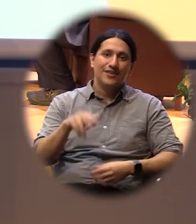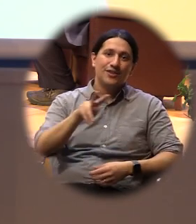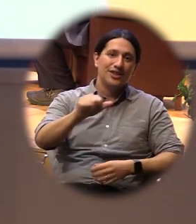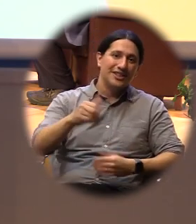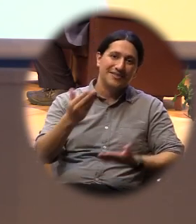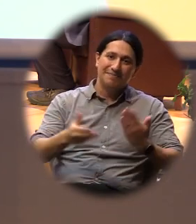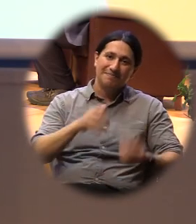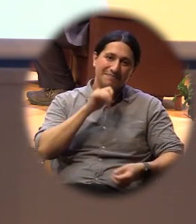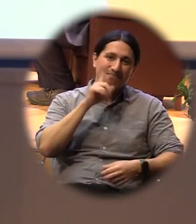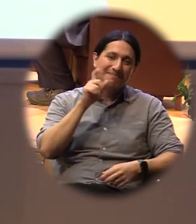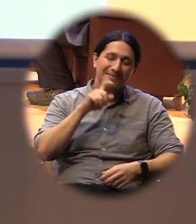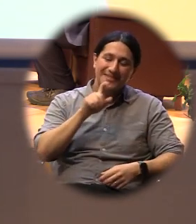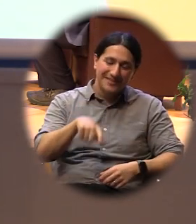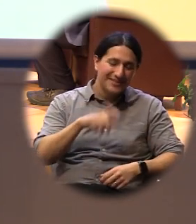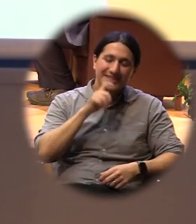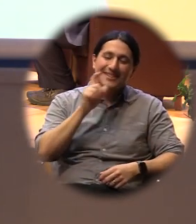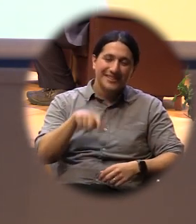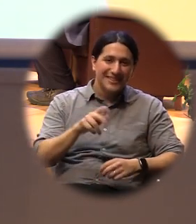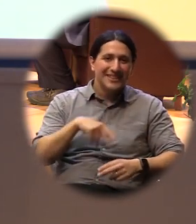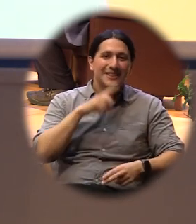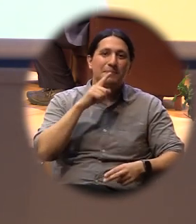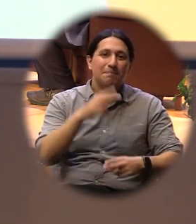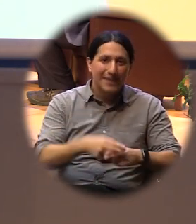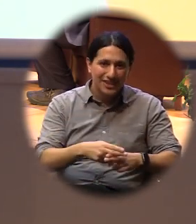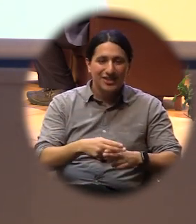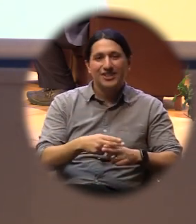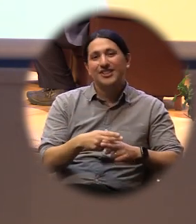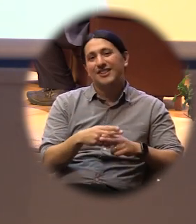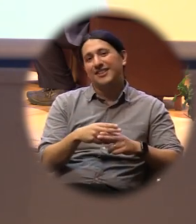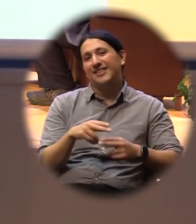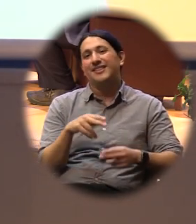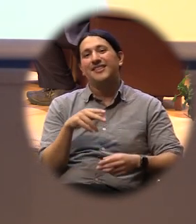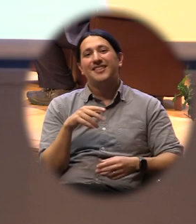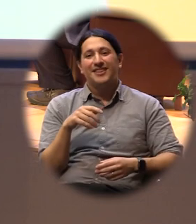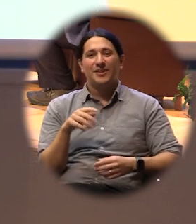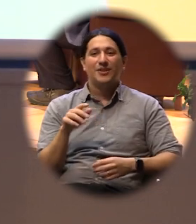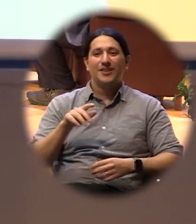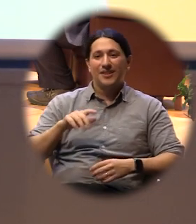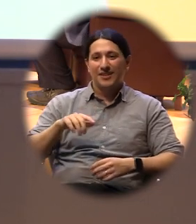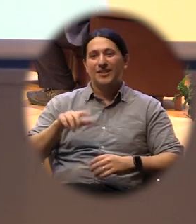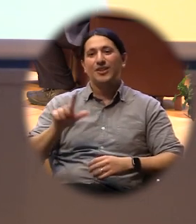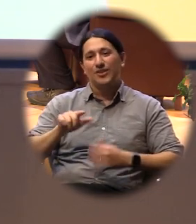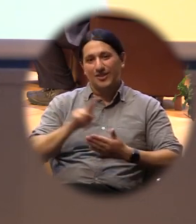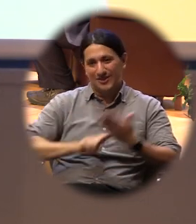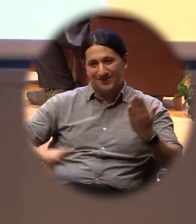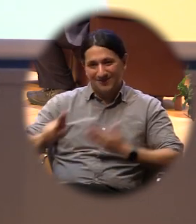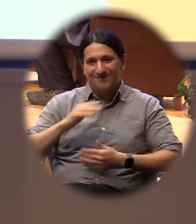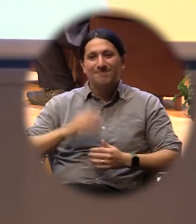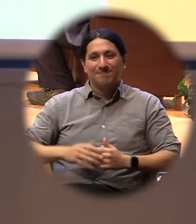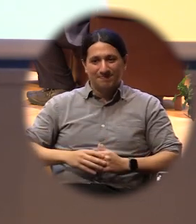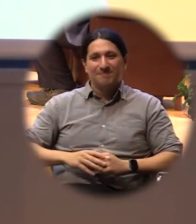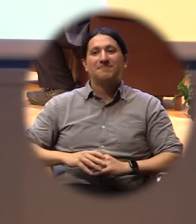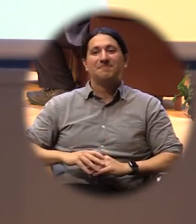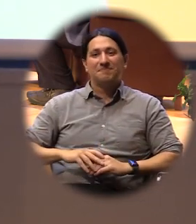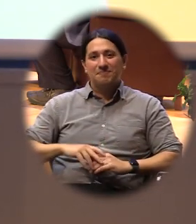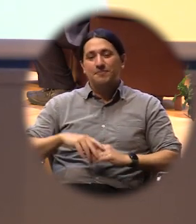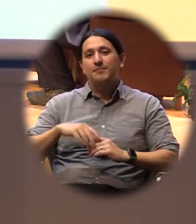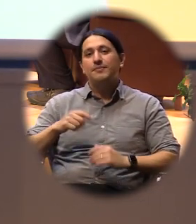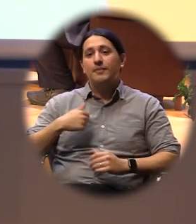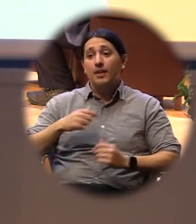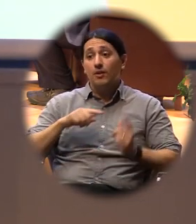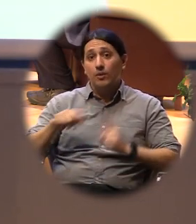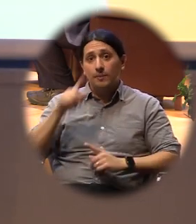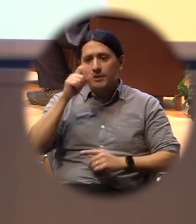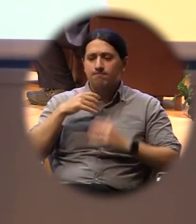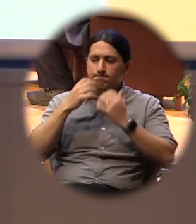about since we're in the area. But I went there because I was passionate about my faith and